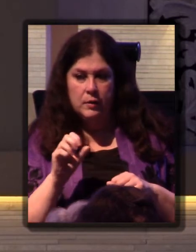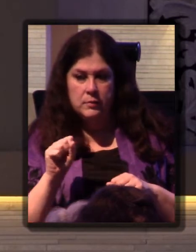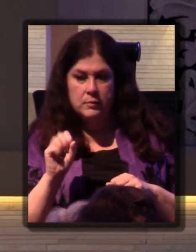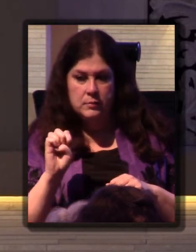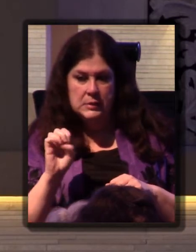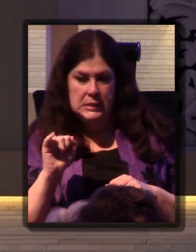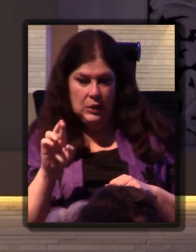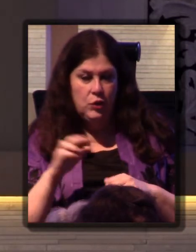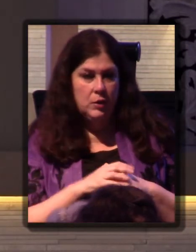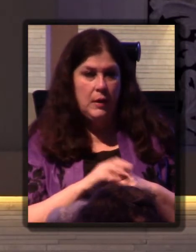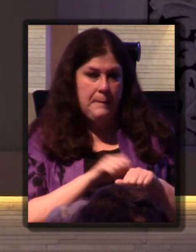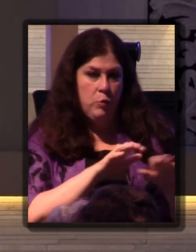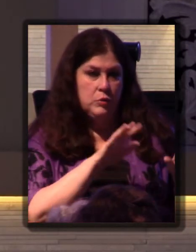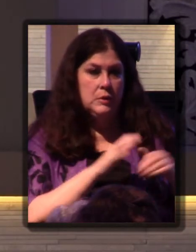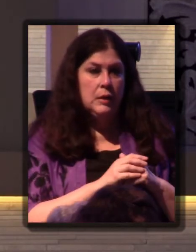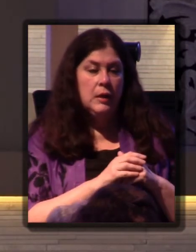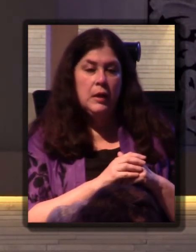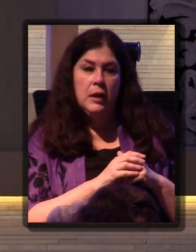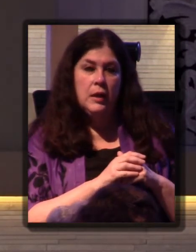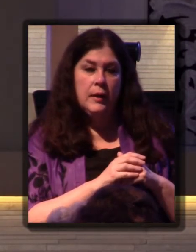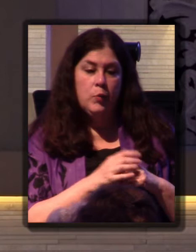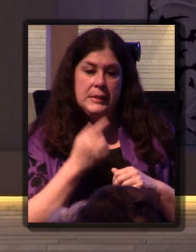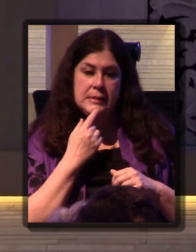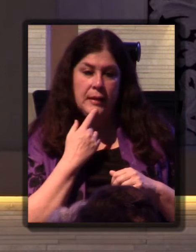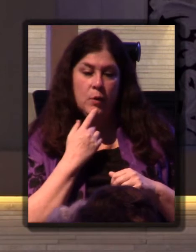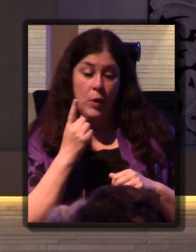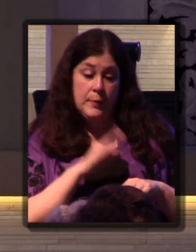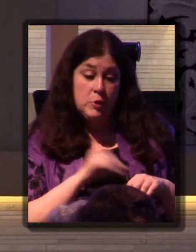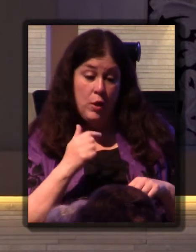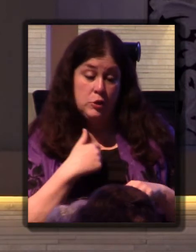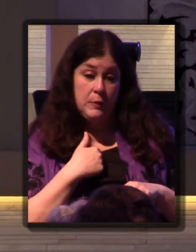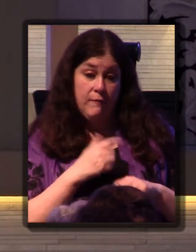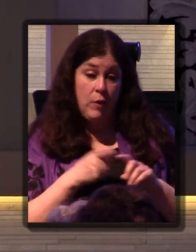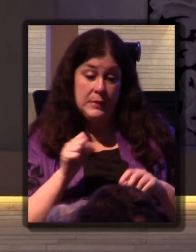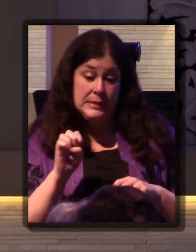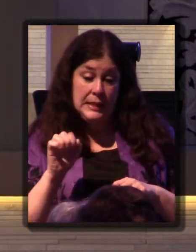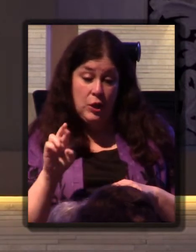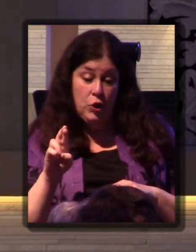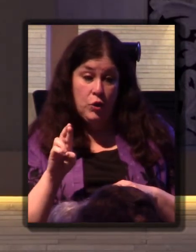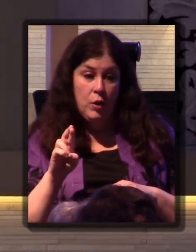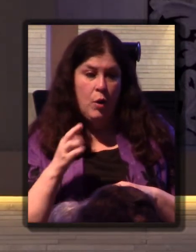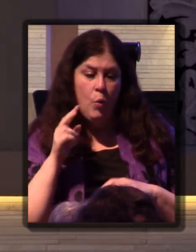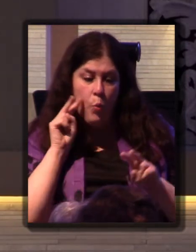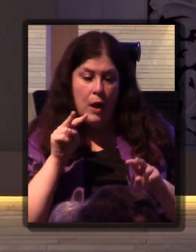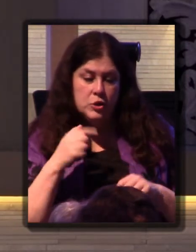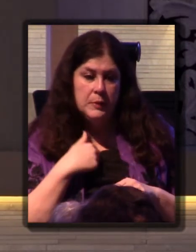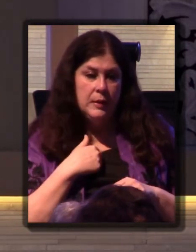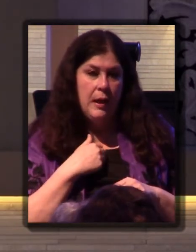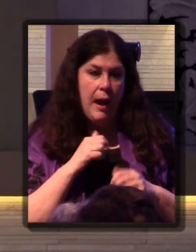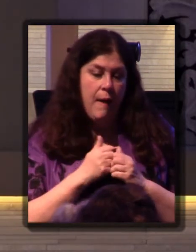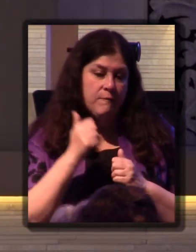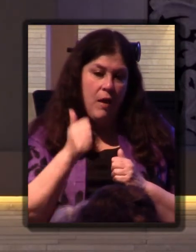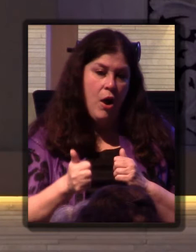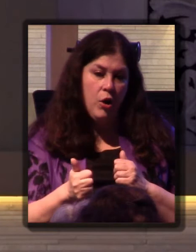a mountain over here. And he's saying, one keeps calling to me from Seir,